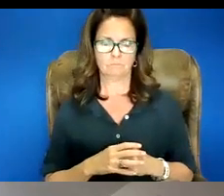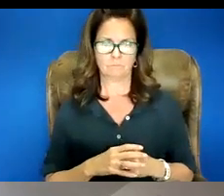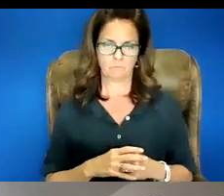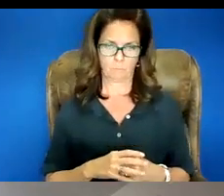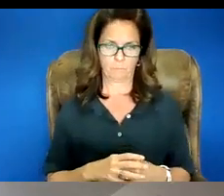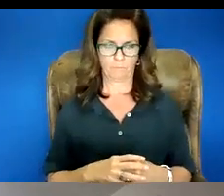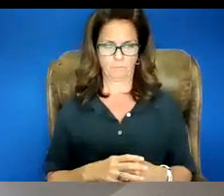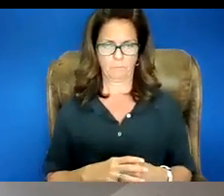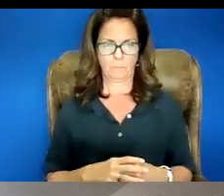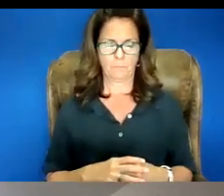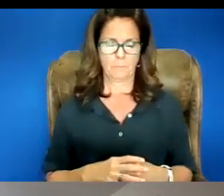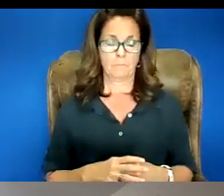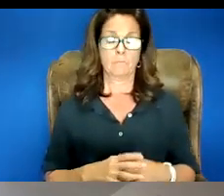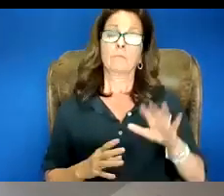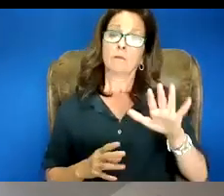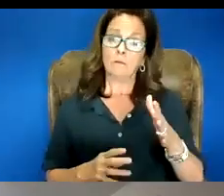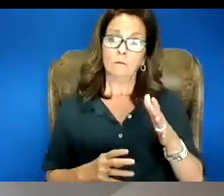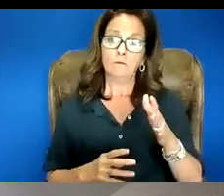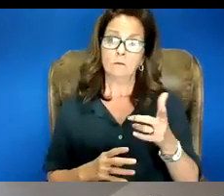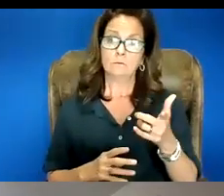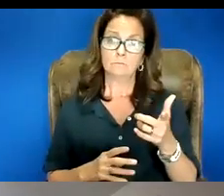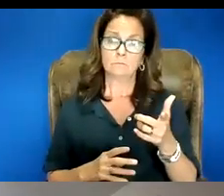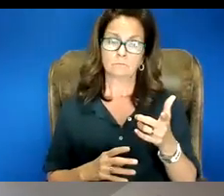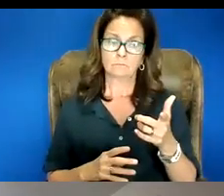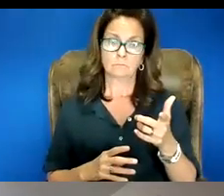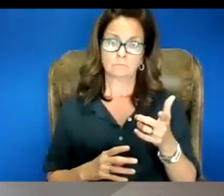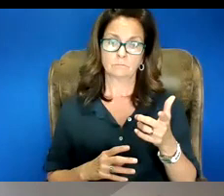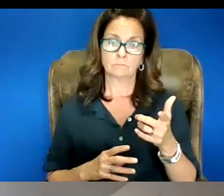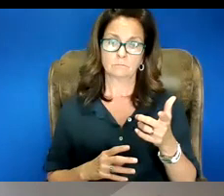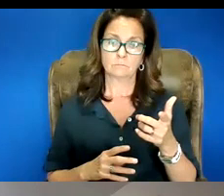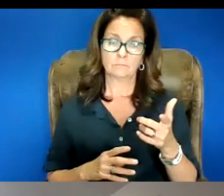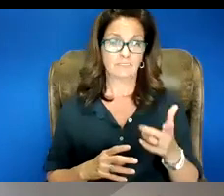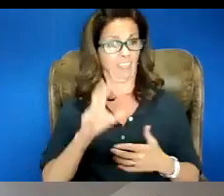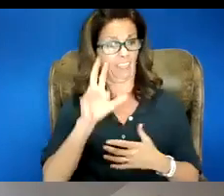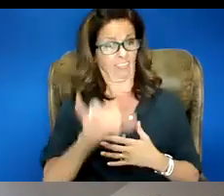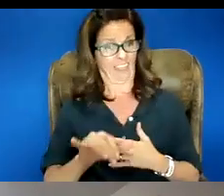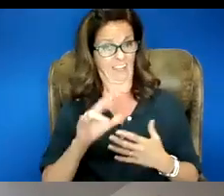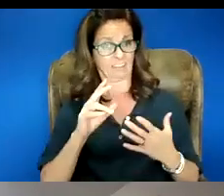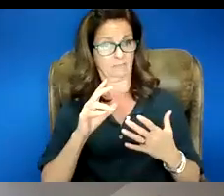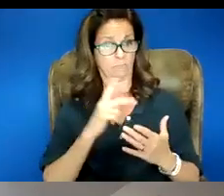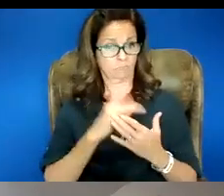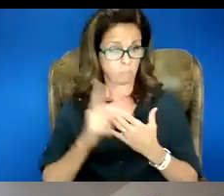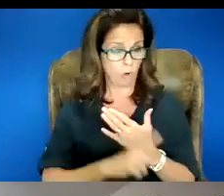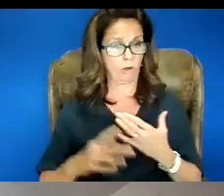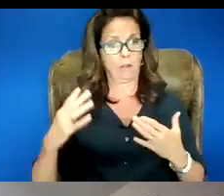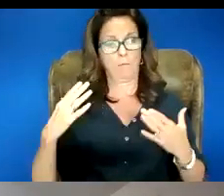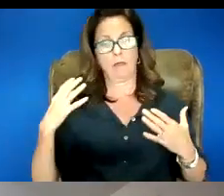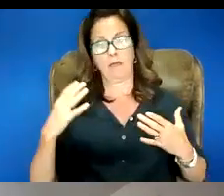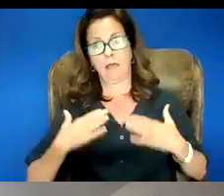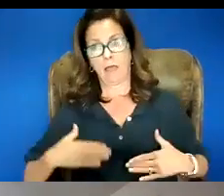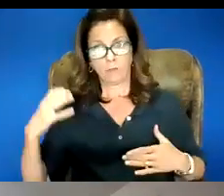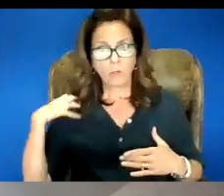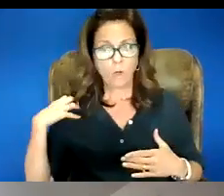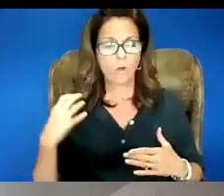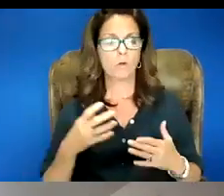what's important is a lot of this is going to happen during the day, right? So your health coaching, your doctor's visits,